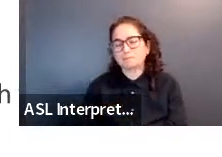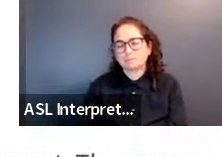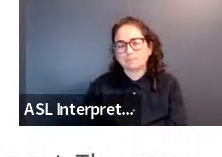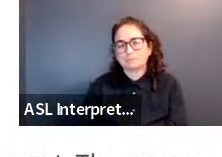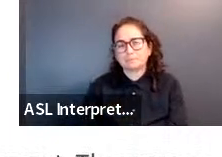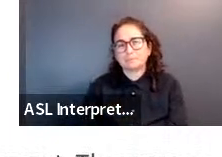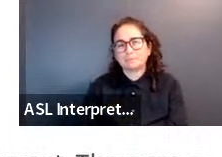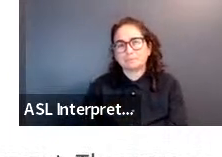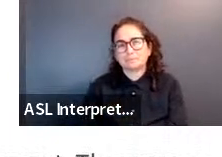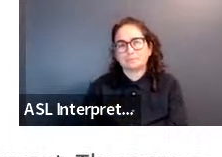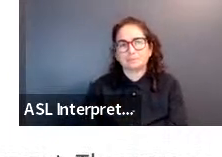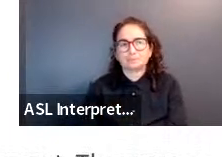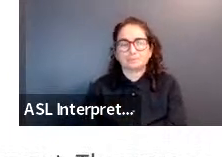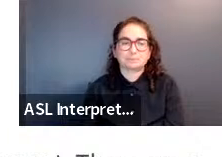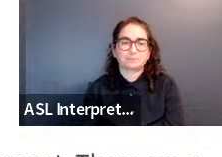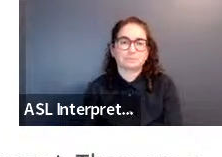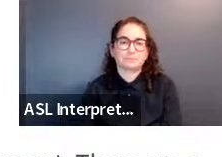please.